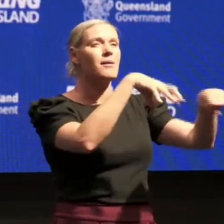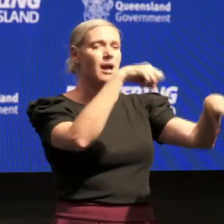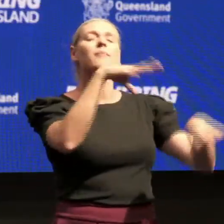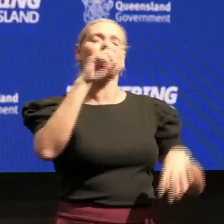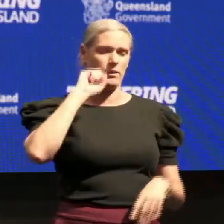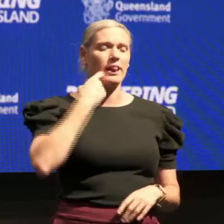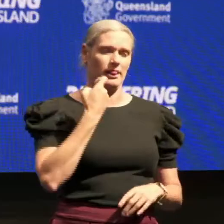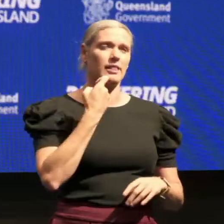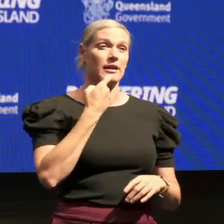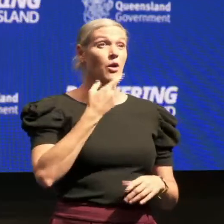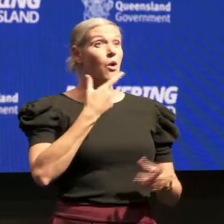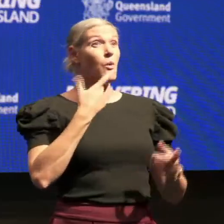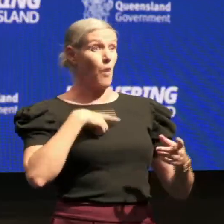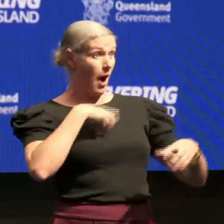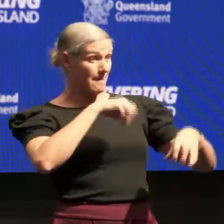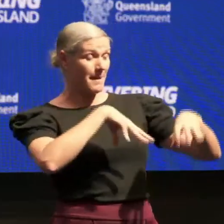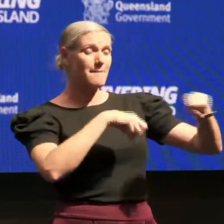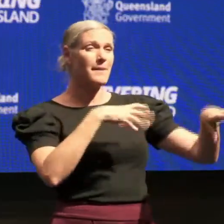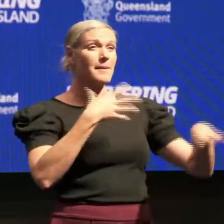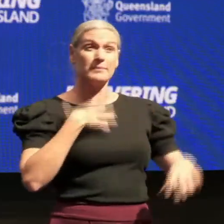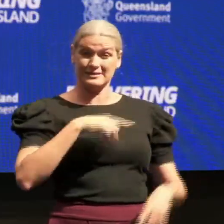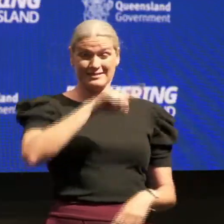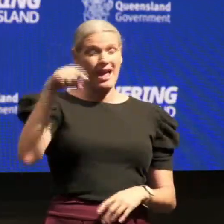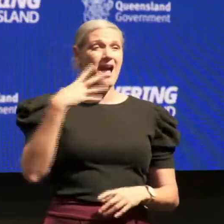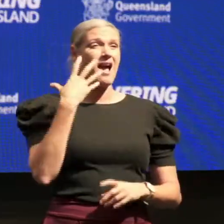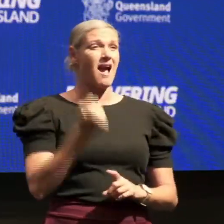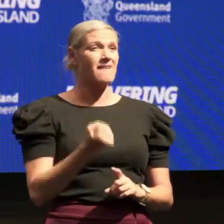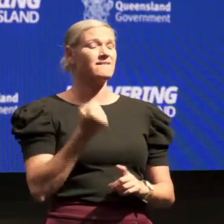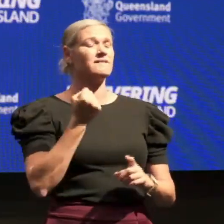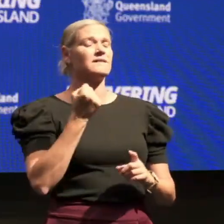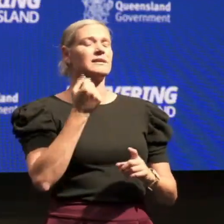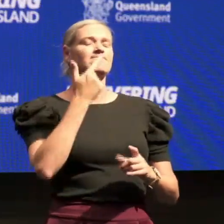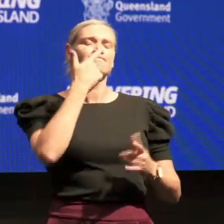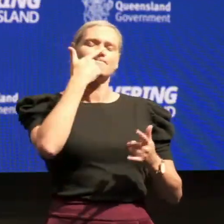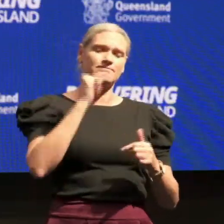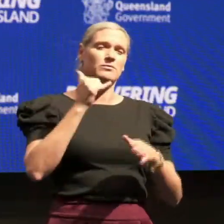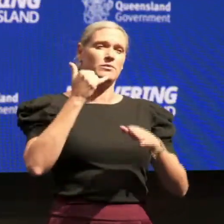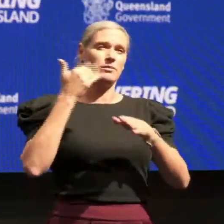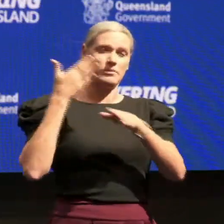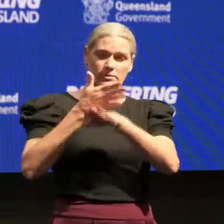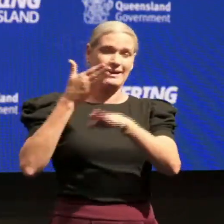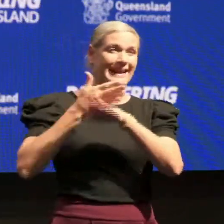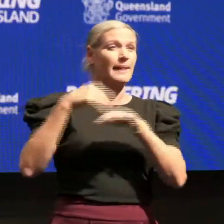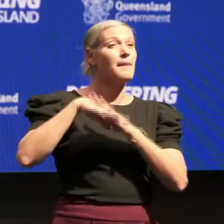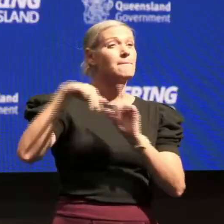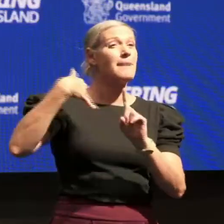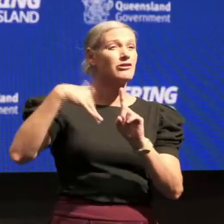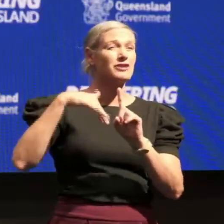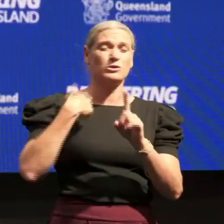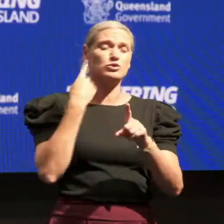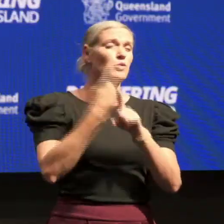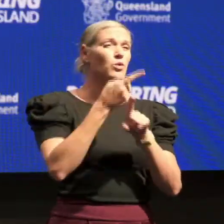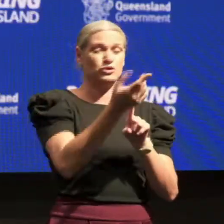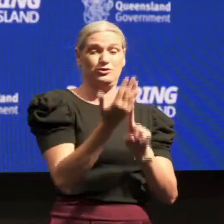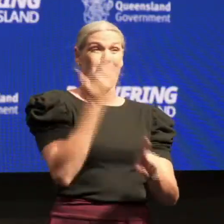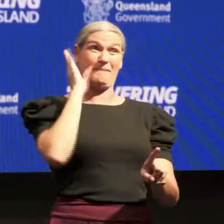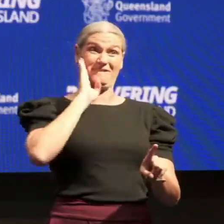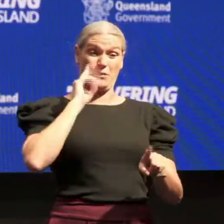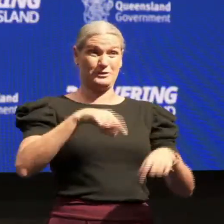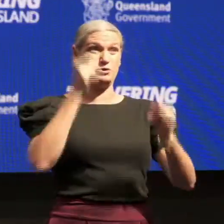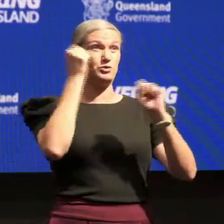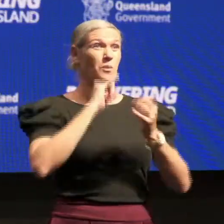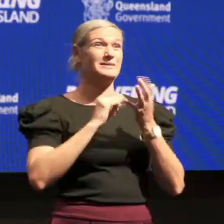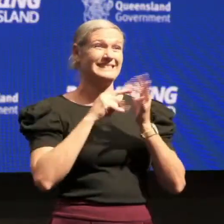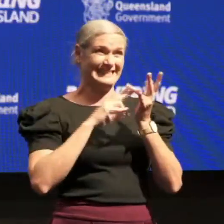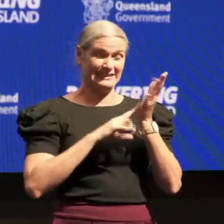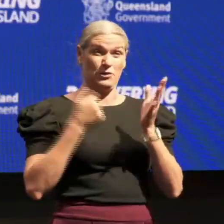And that's as a result of the fact that there was a lot of pre-positioning and work done, and I spoke to you ahead of the season about that.